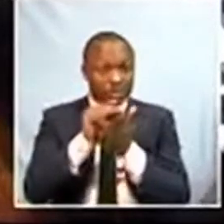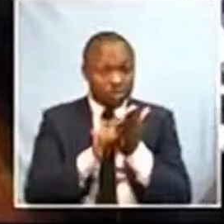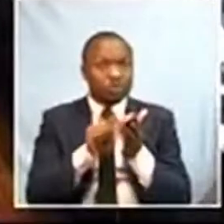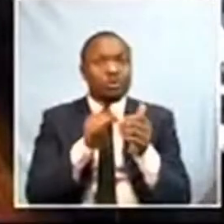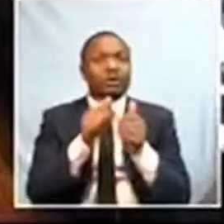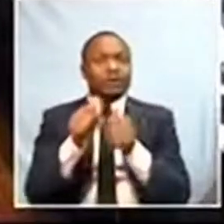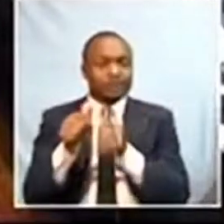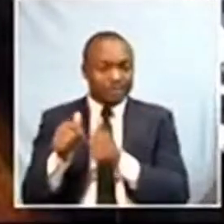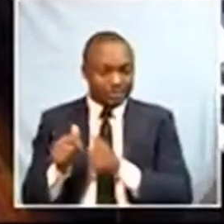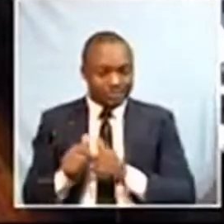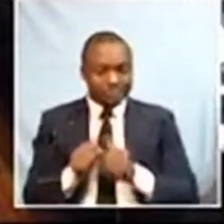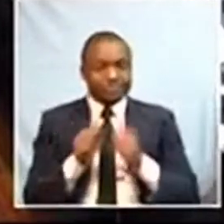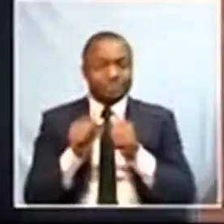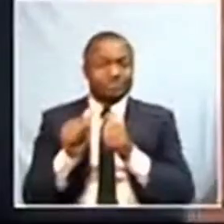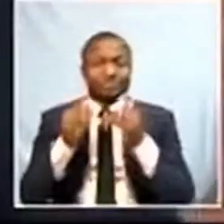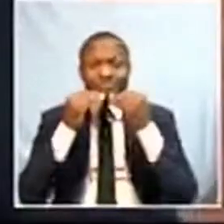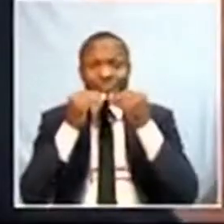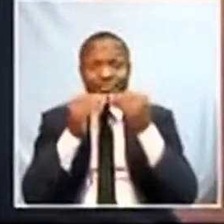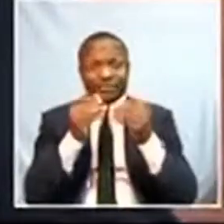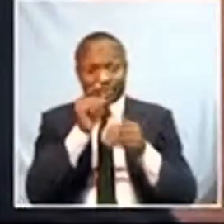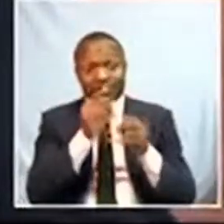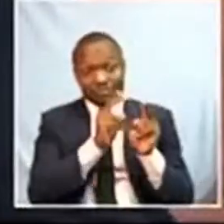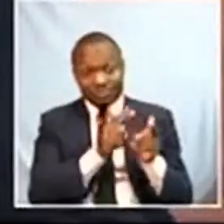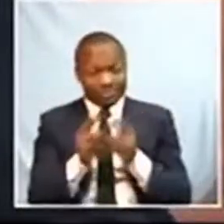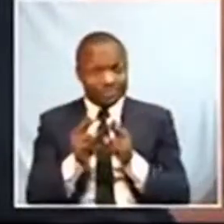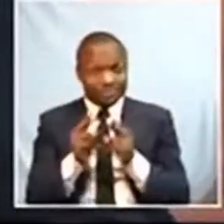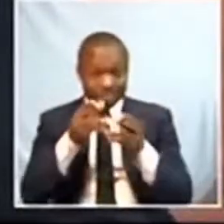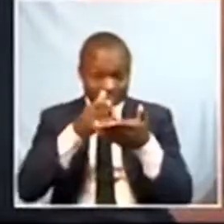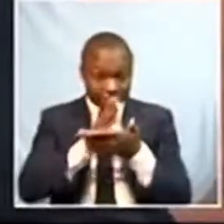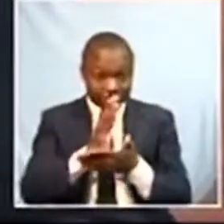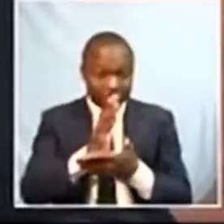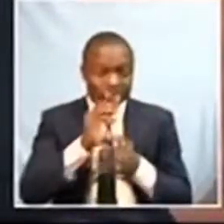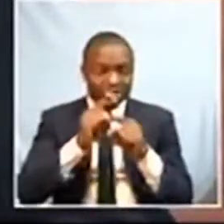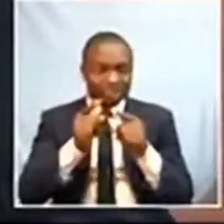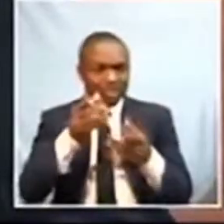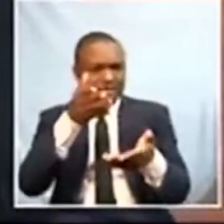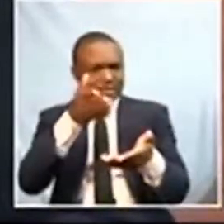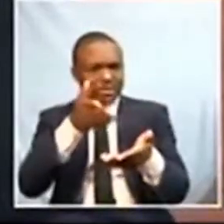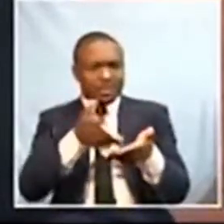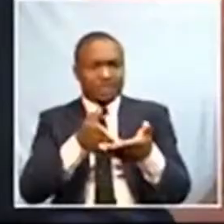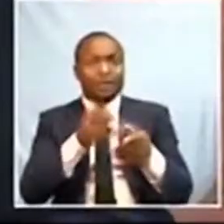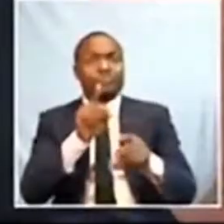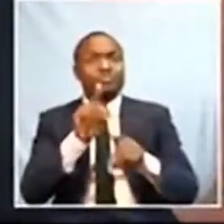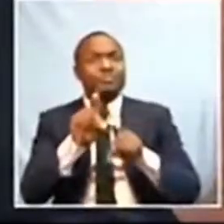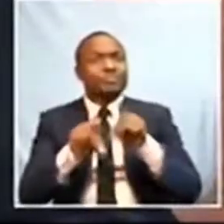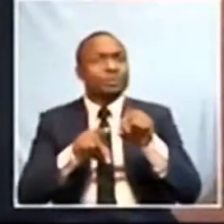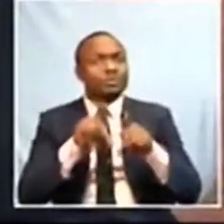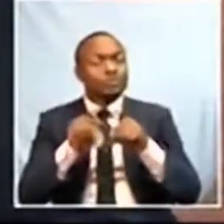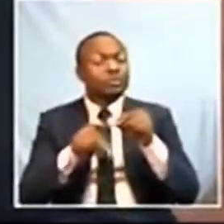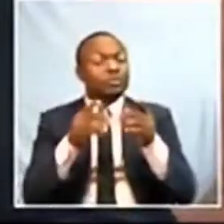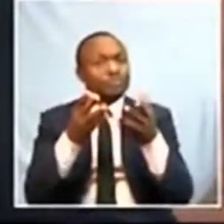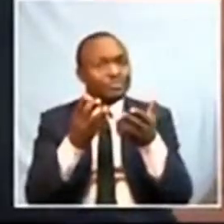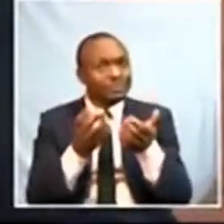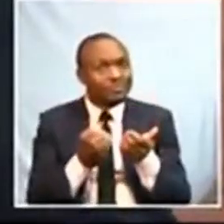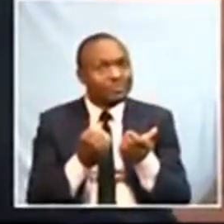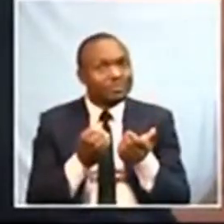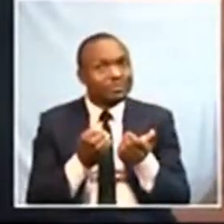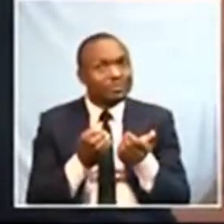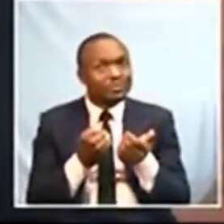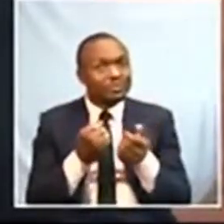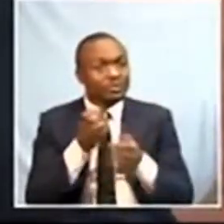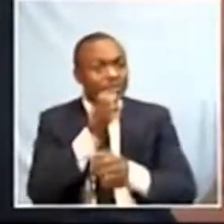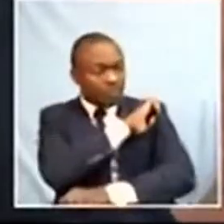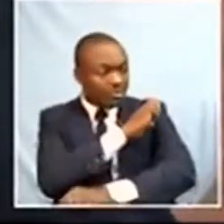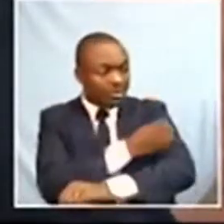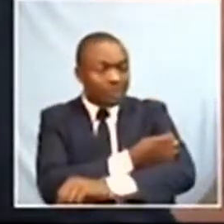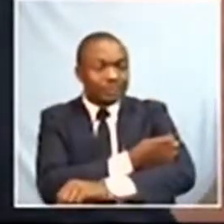you, Chair. That answer is correct. But here are a people whom we want to